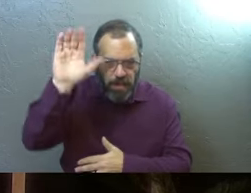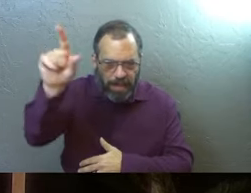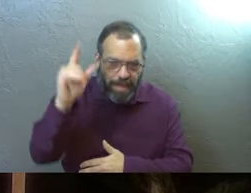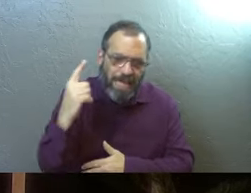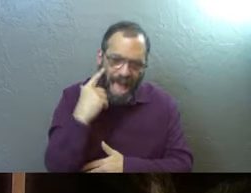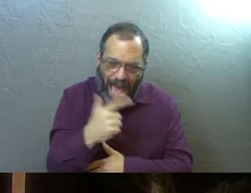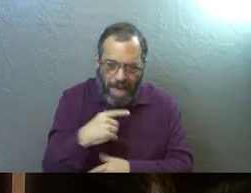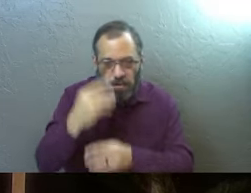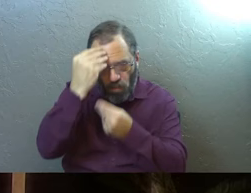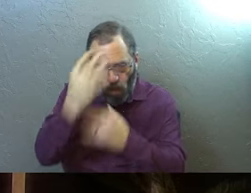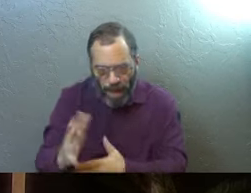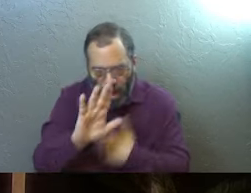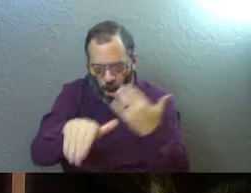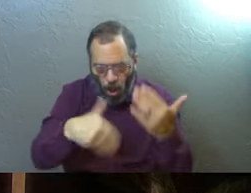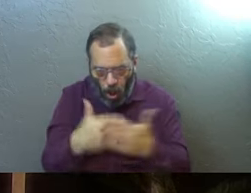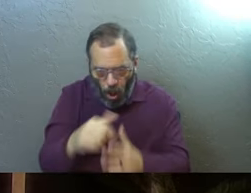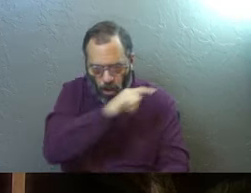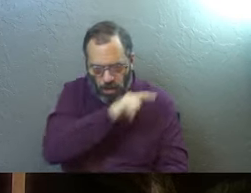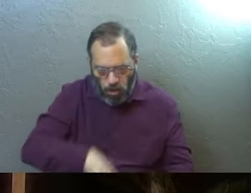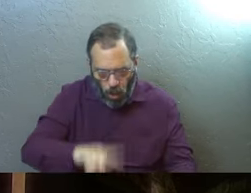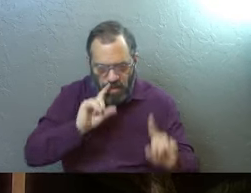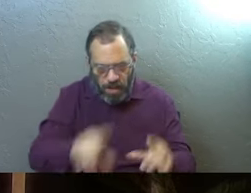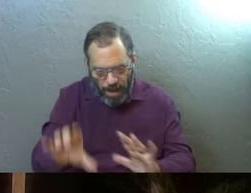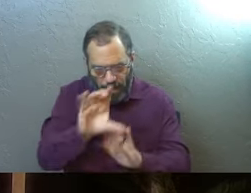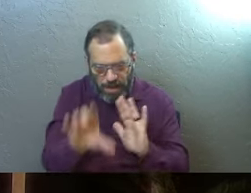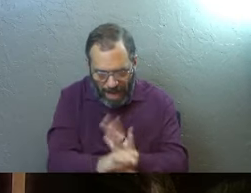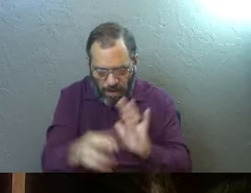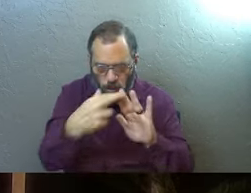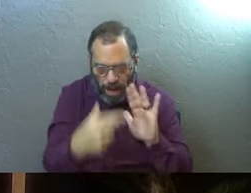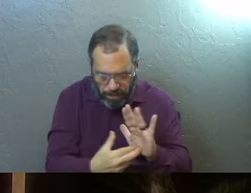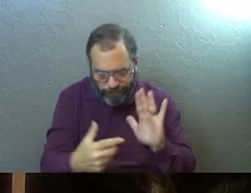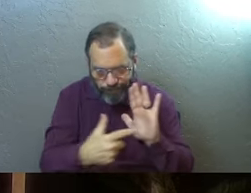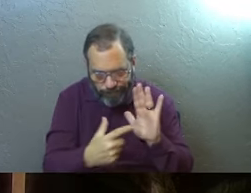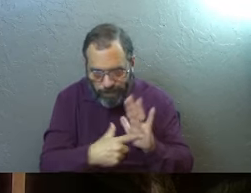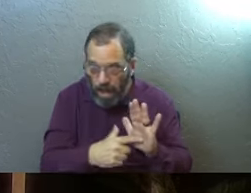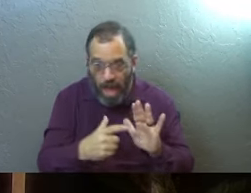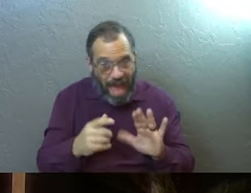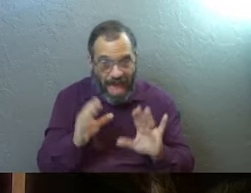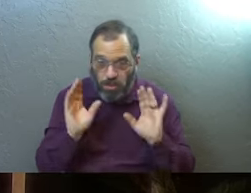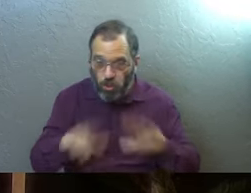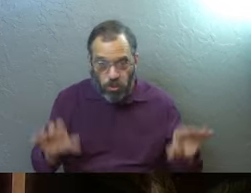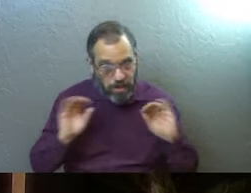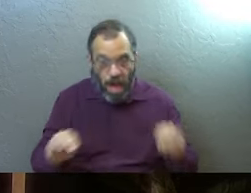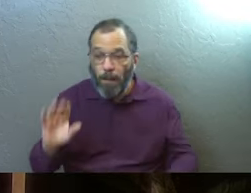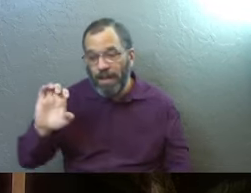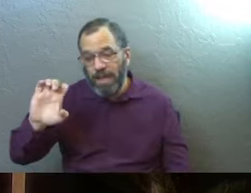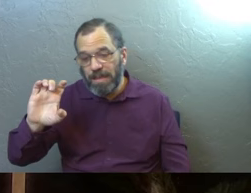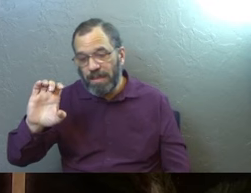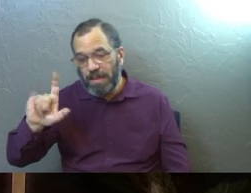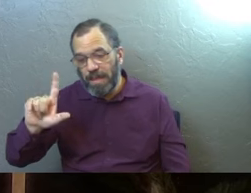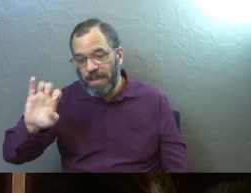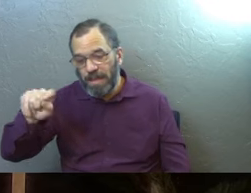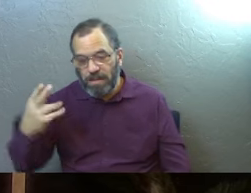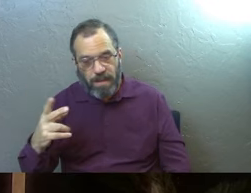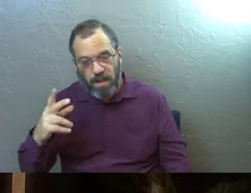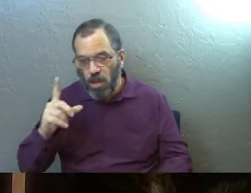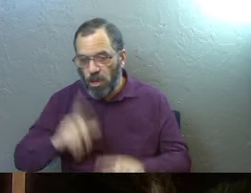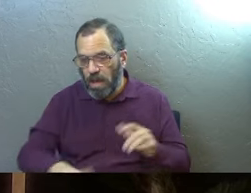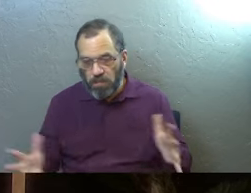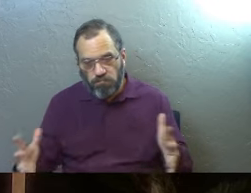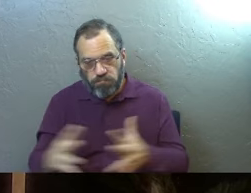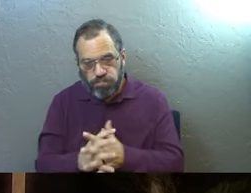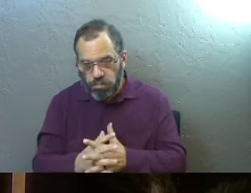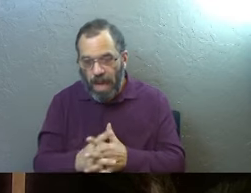eyes, careful to obey all of the Lord's commandments and regulations. And they had no children because Elizabeth was unable to